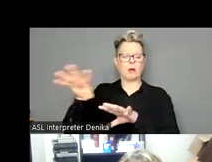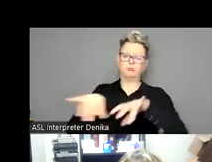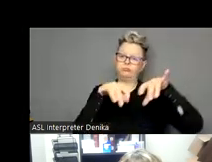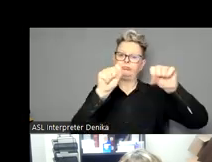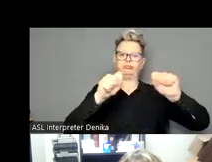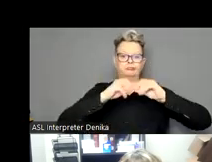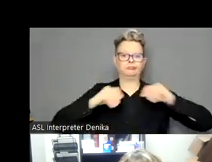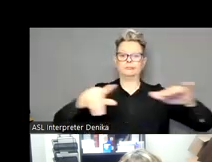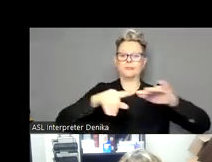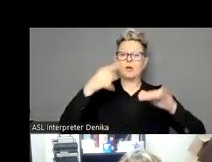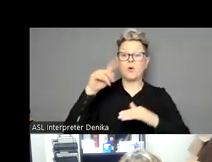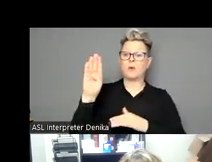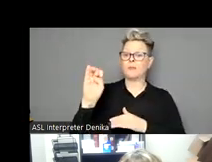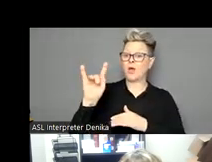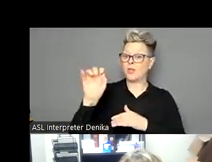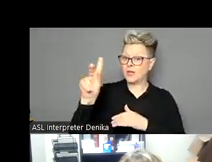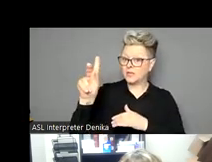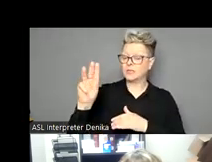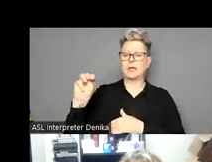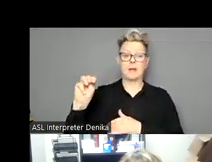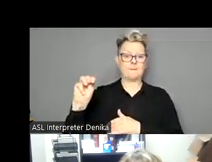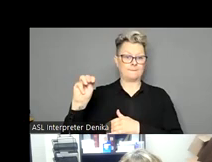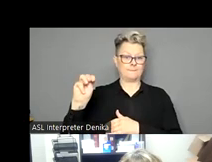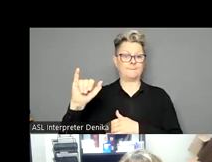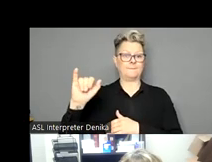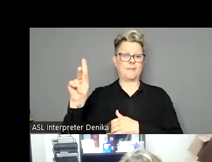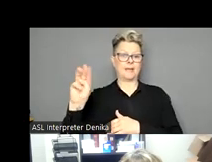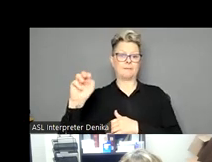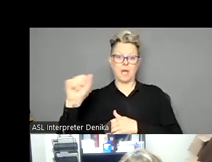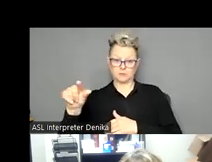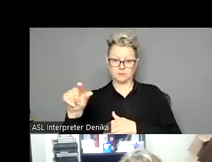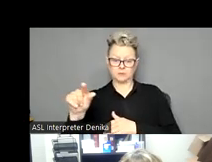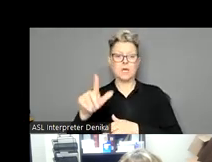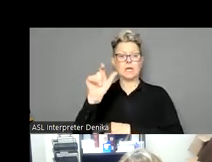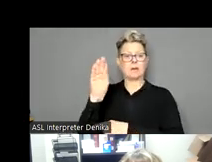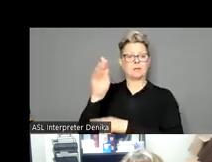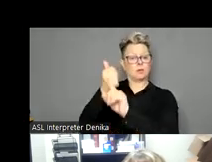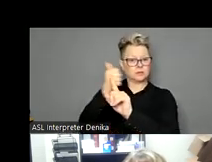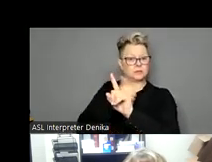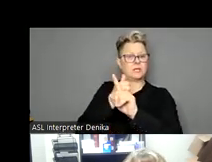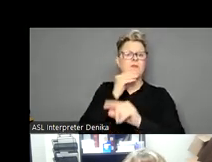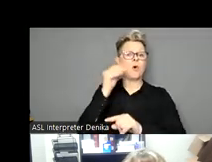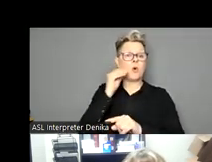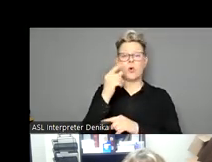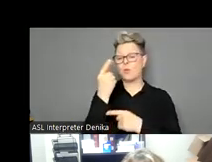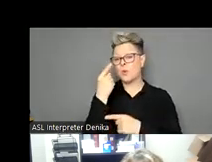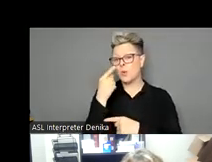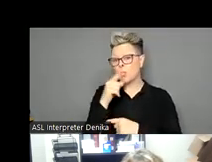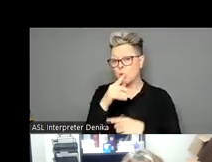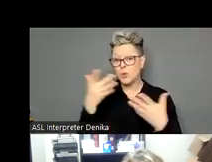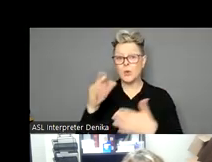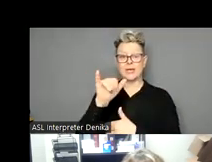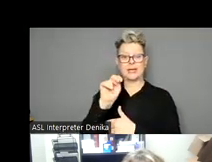Beothuk and the Mi'kmaq. And we acknowledge Labrador as the traditional and ancestral homelands of the Innu